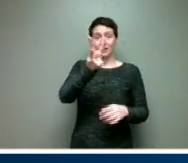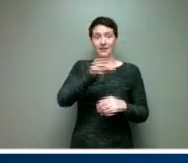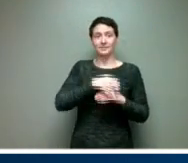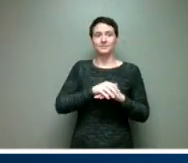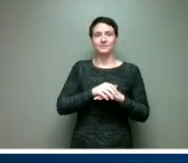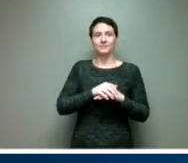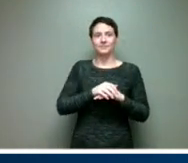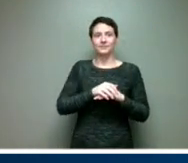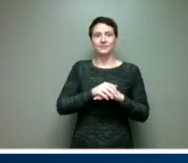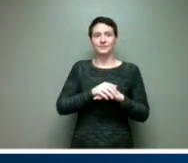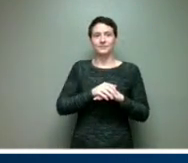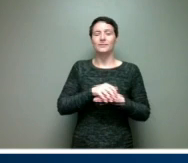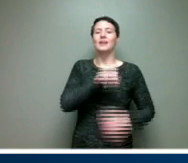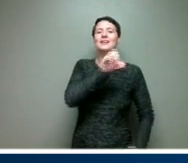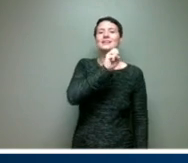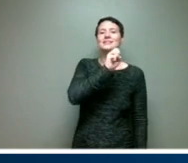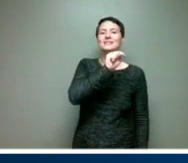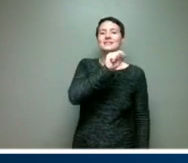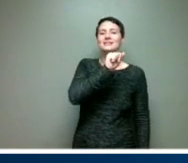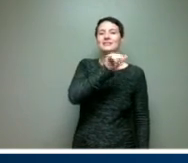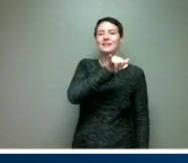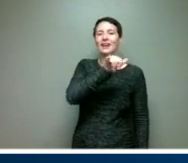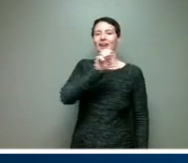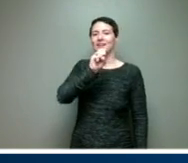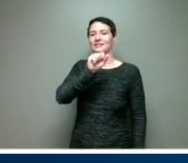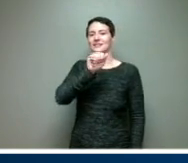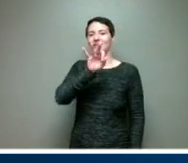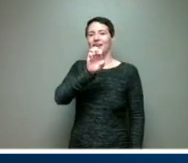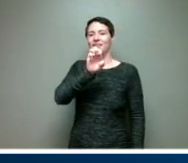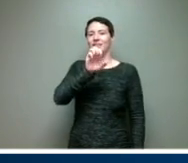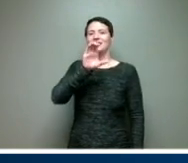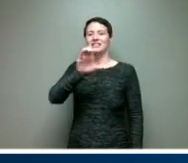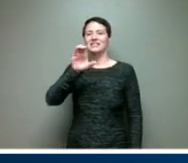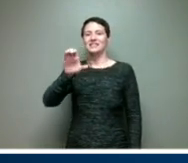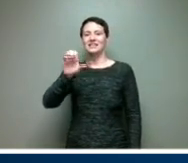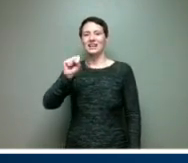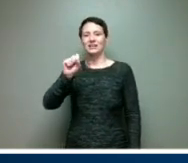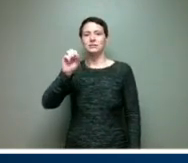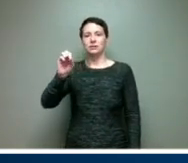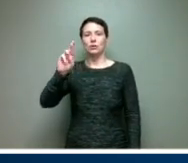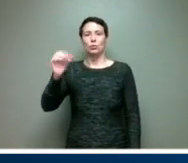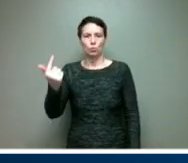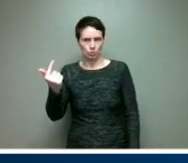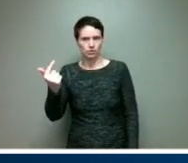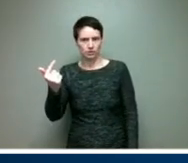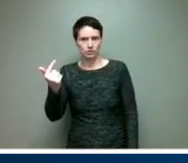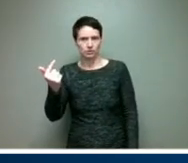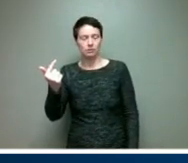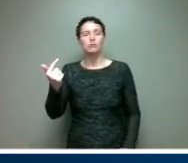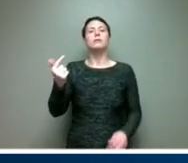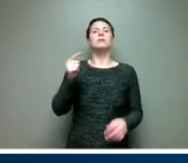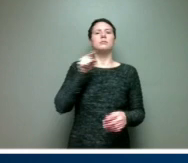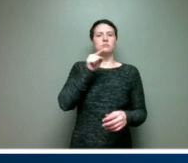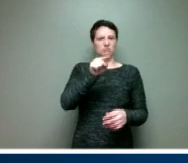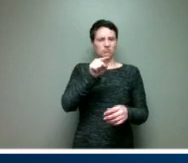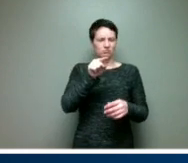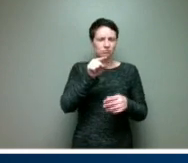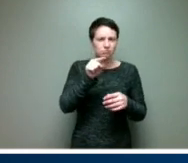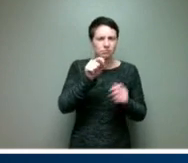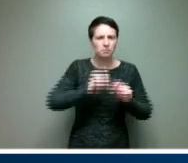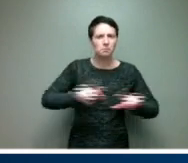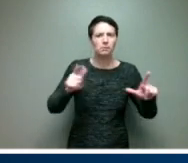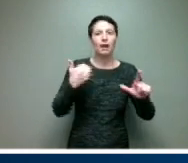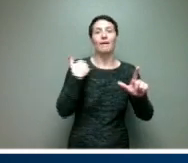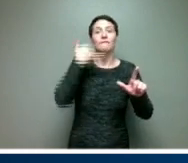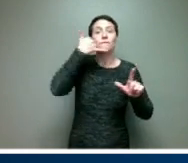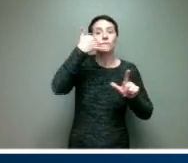on staysafeccs.org on the Columbus City Schools website, and they can go and see that call-in number because we